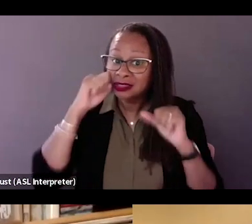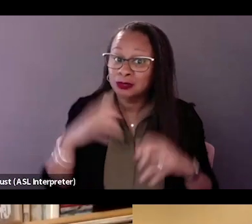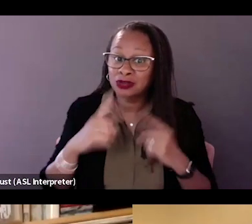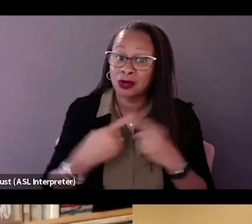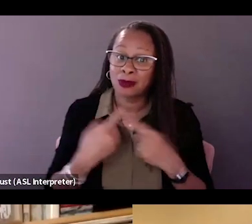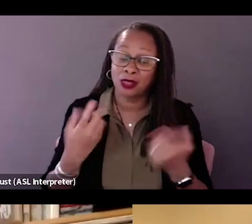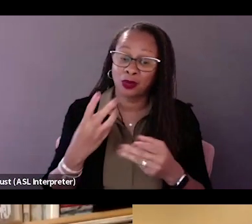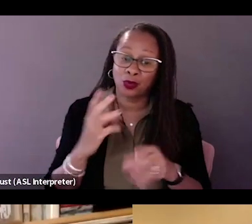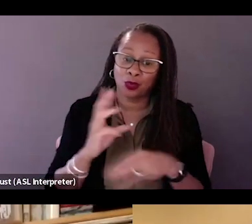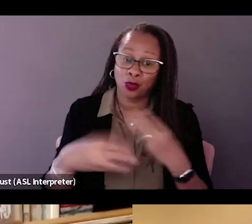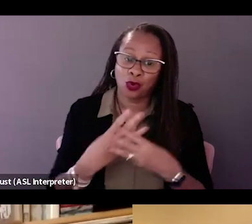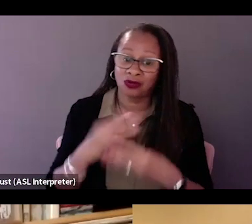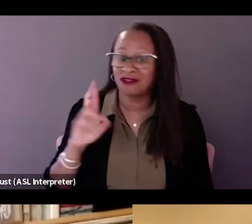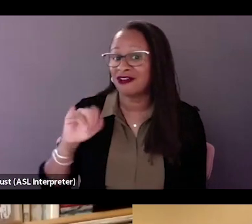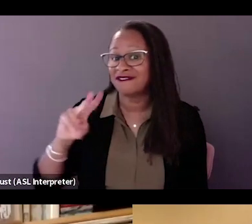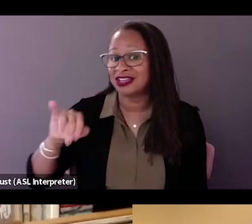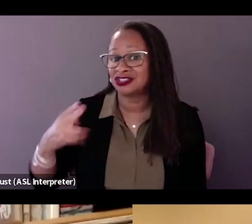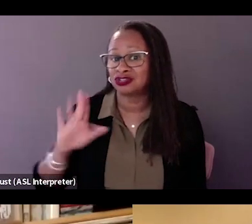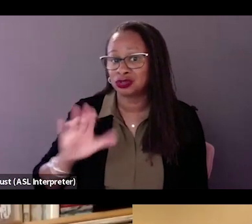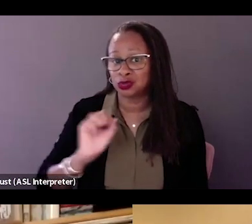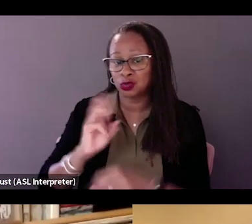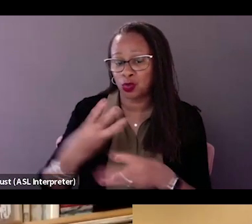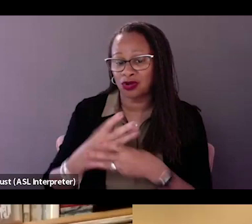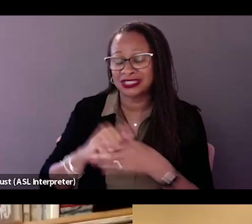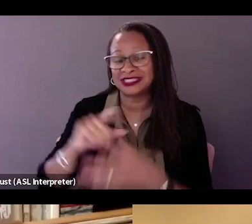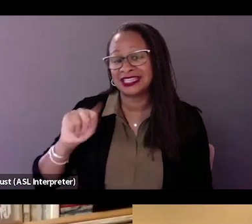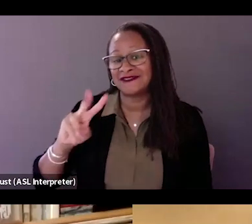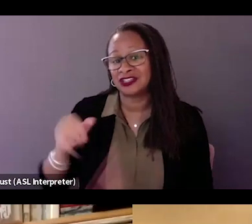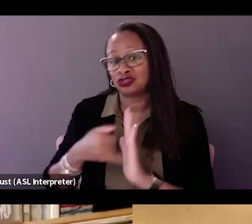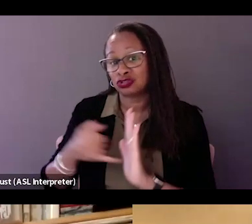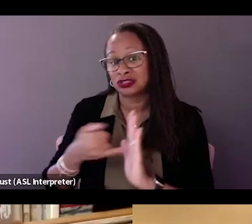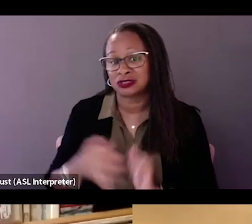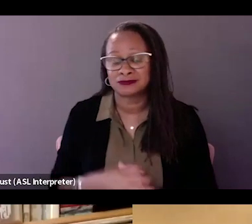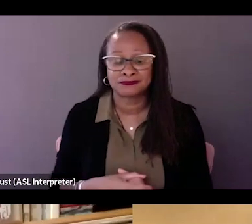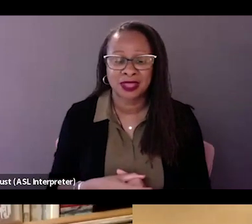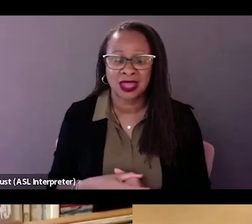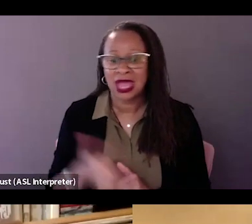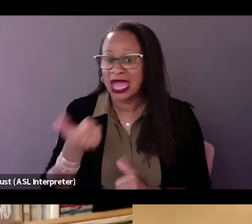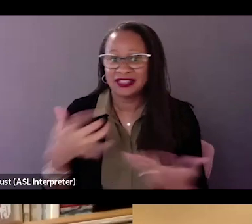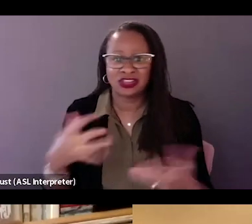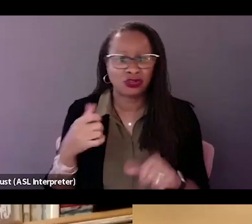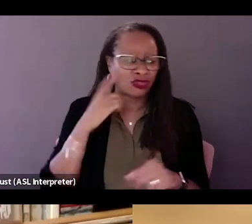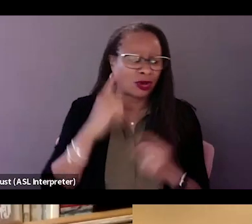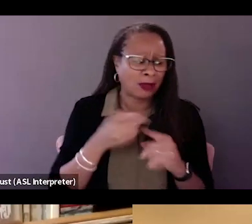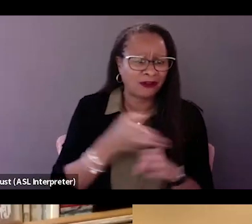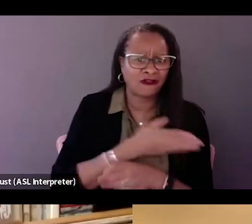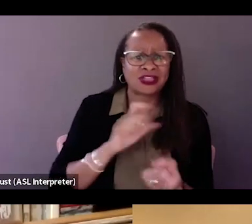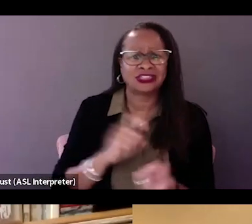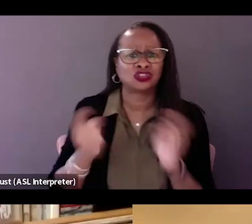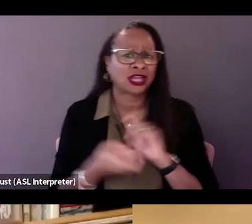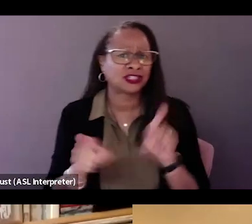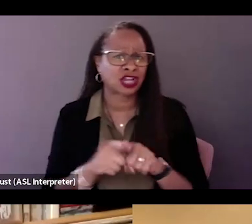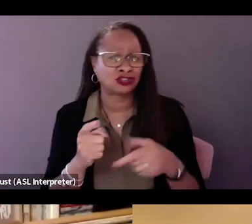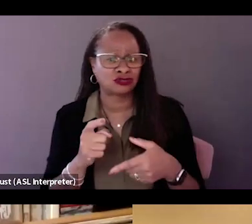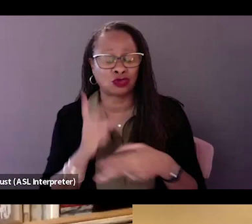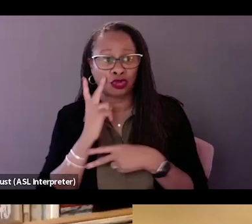that Ravish's world in television journalism? Anything that you came in with a preconceived notion about that you were surprised by? Oh, I